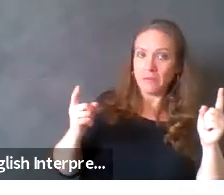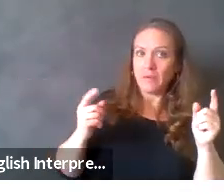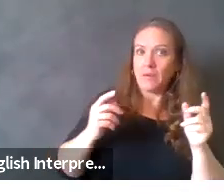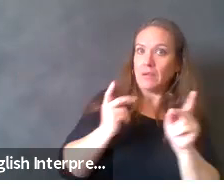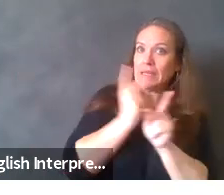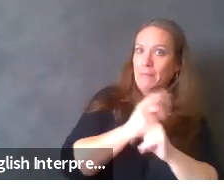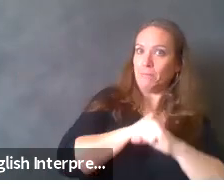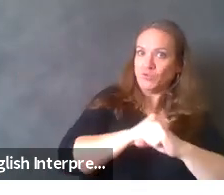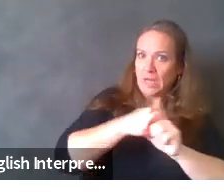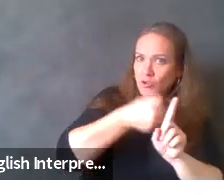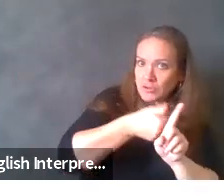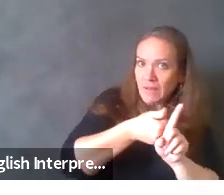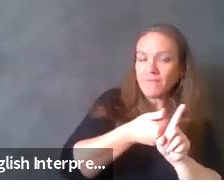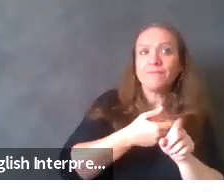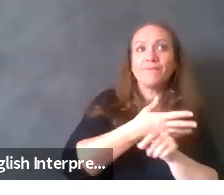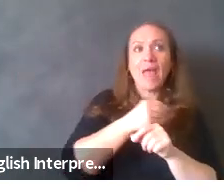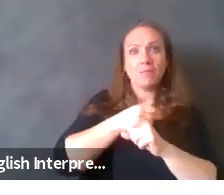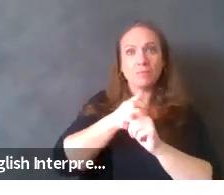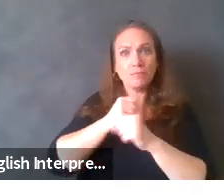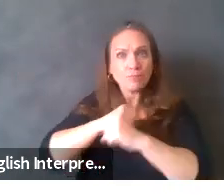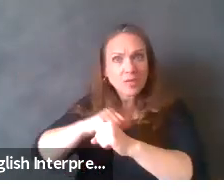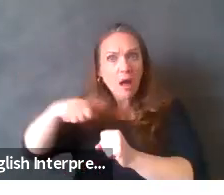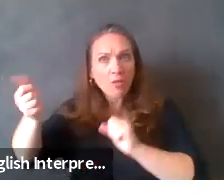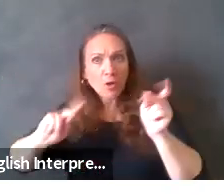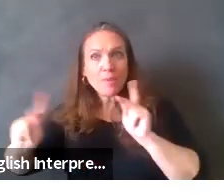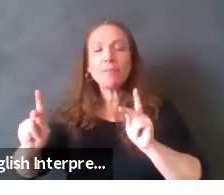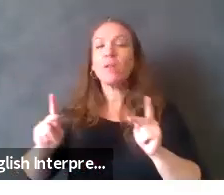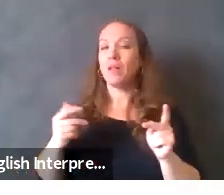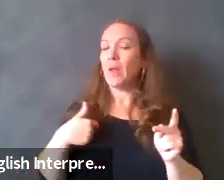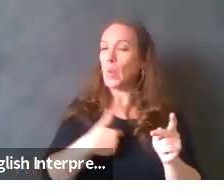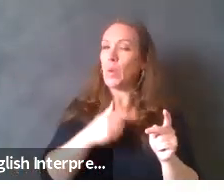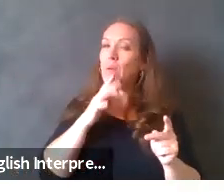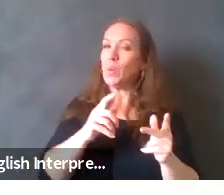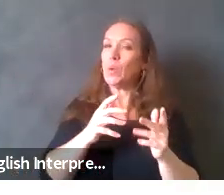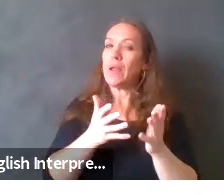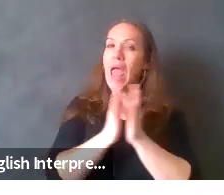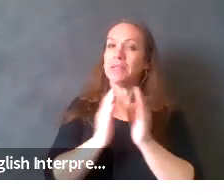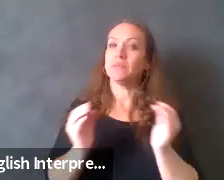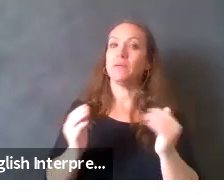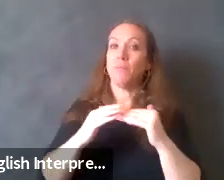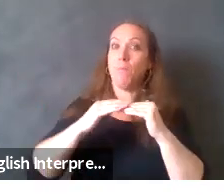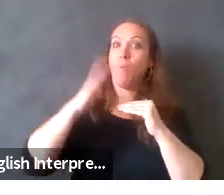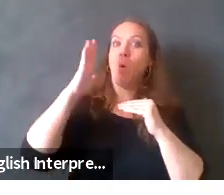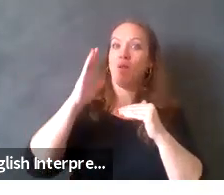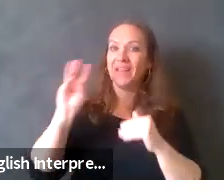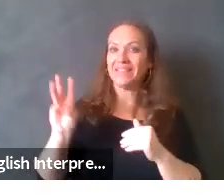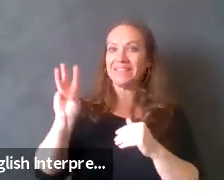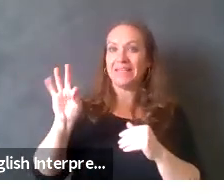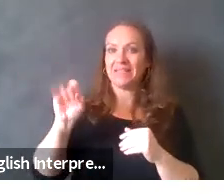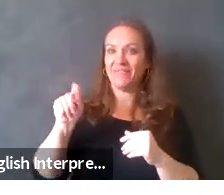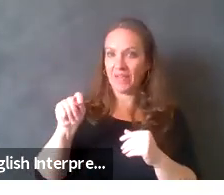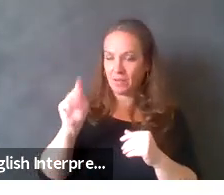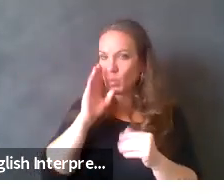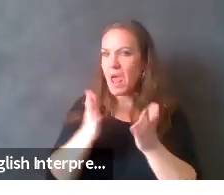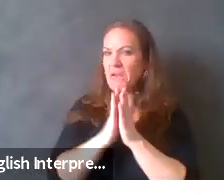from anyone else. So it would probably be more than 6 feet social distancing. We'd want them to have as